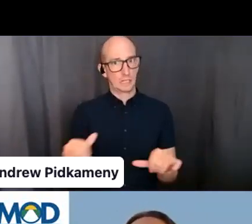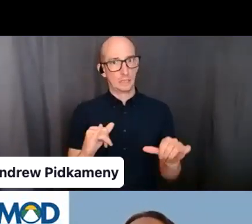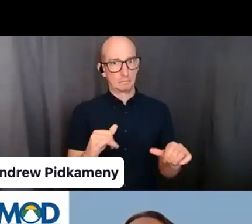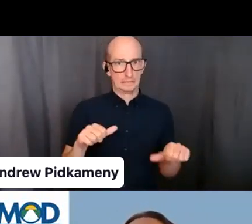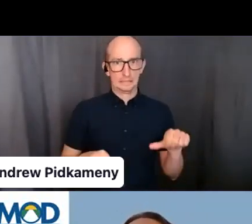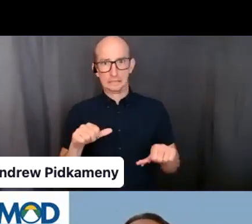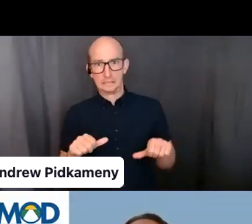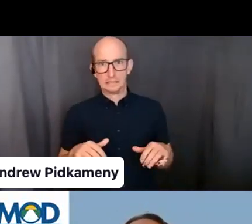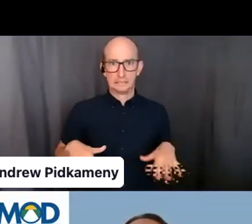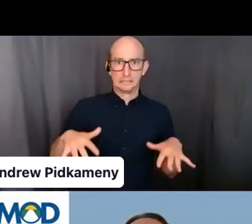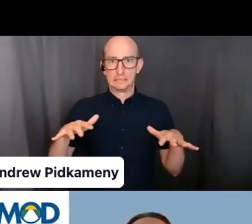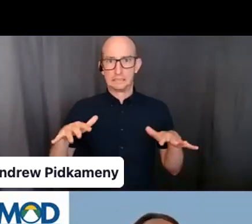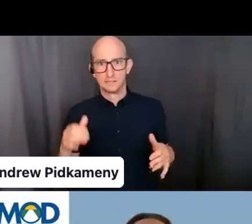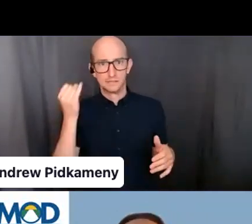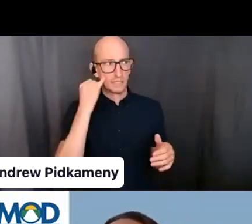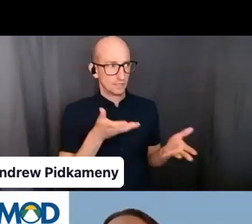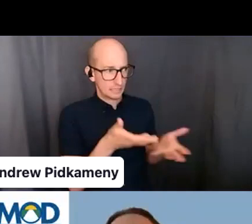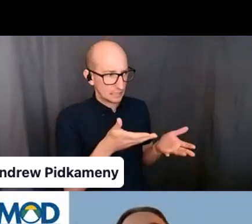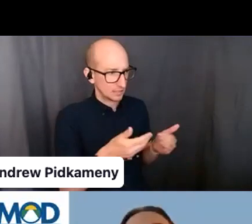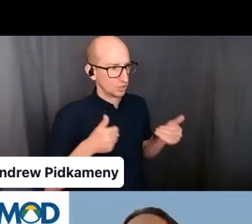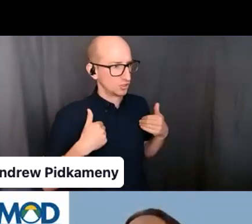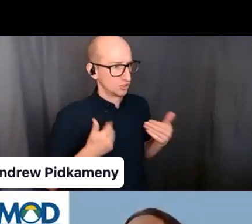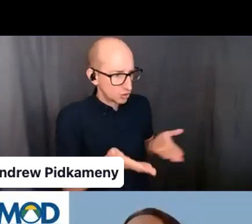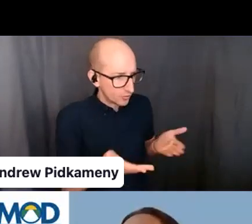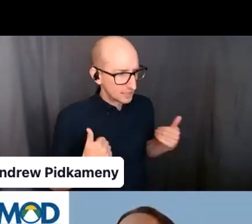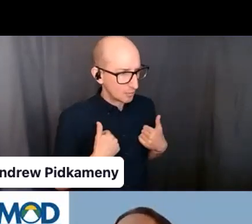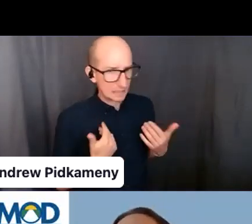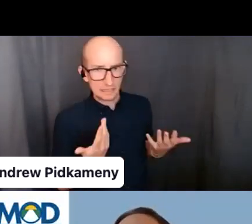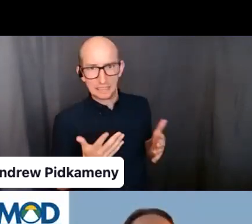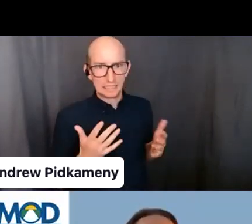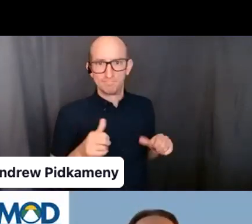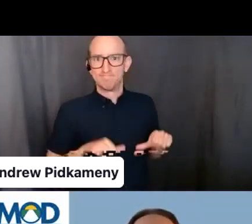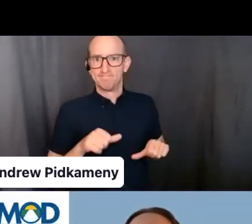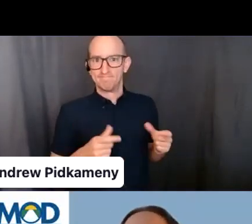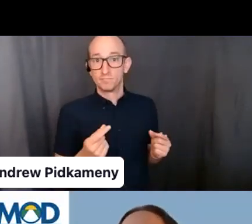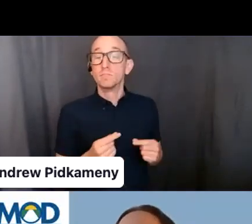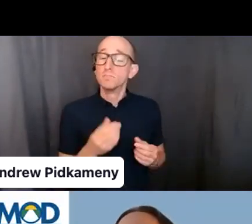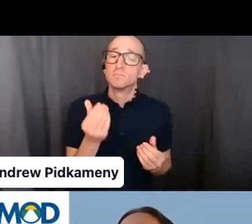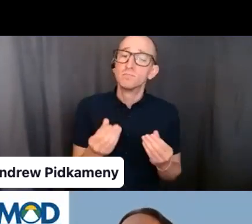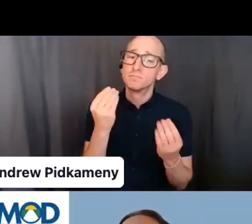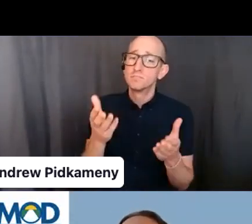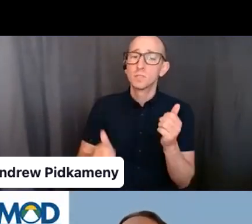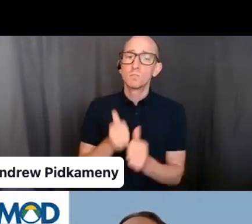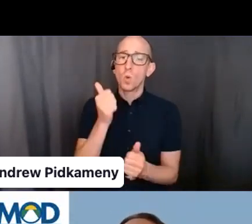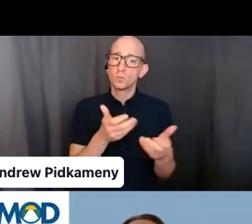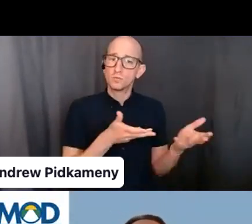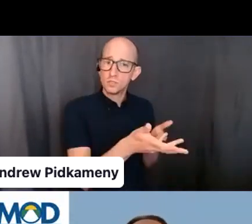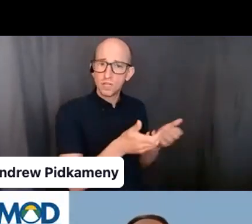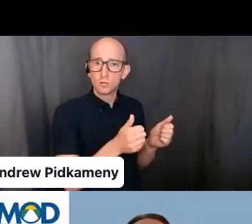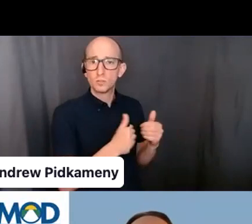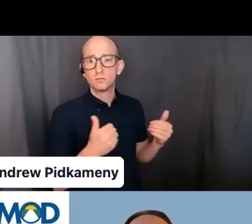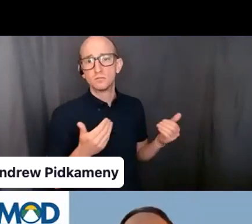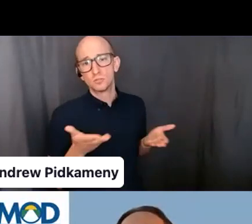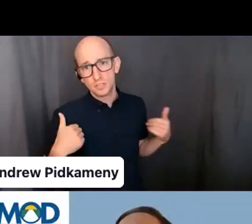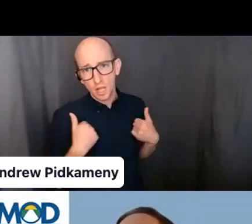animal situations go very smoothly and are easy and quick to navigate, people